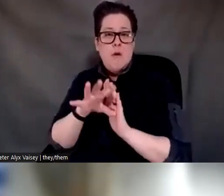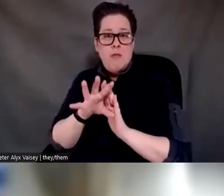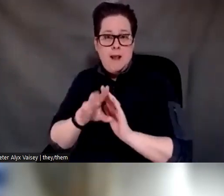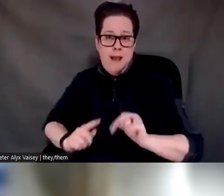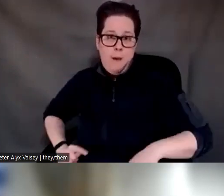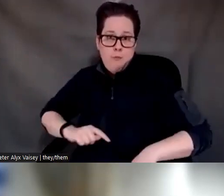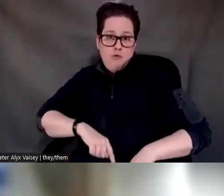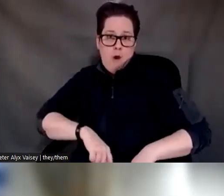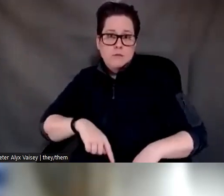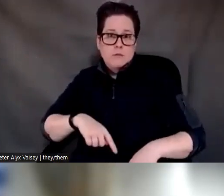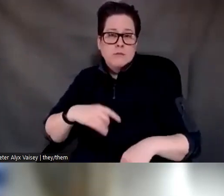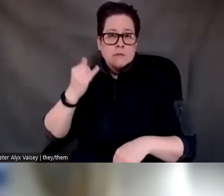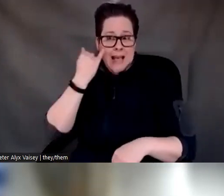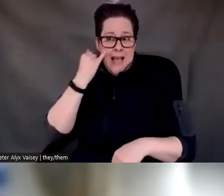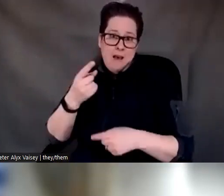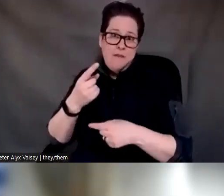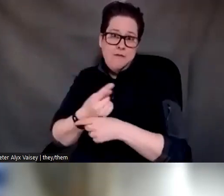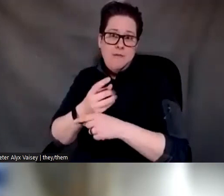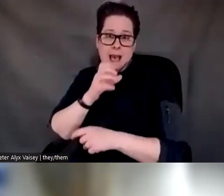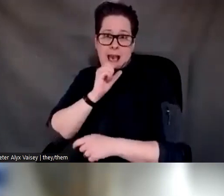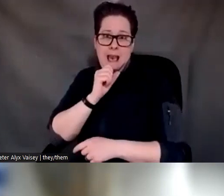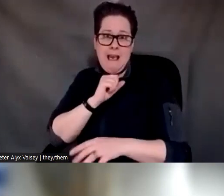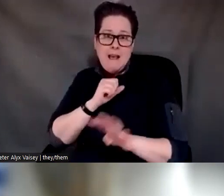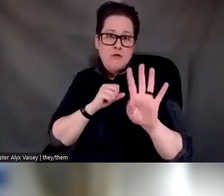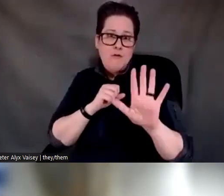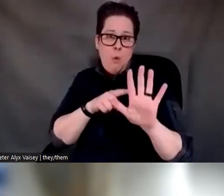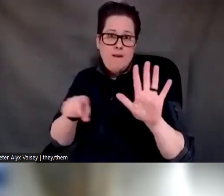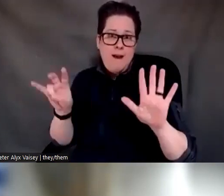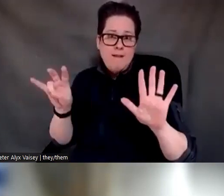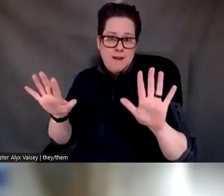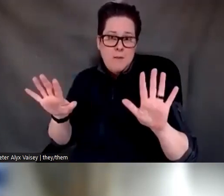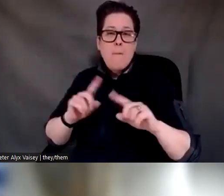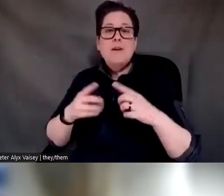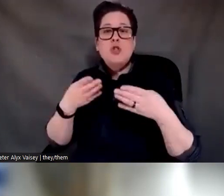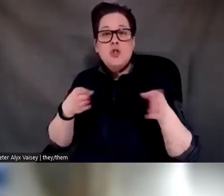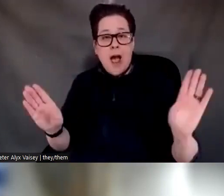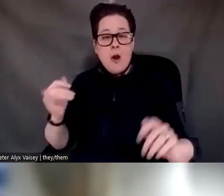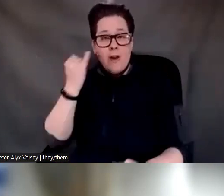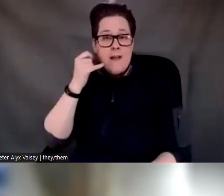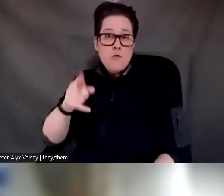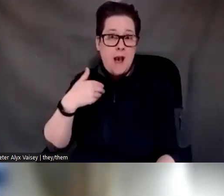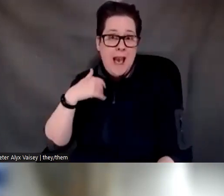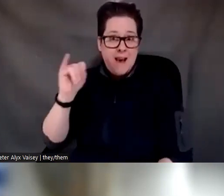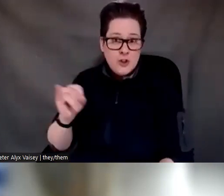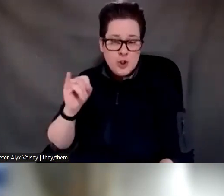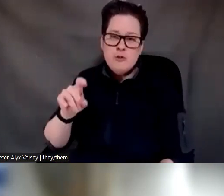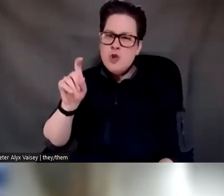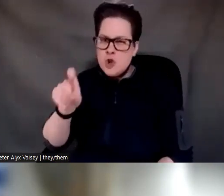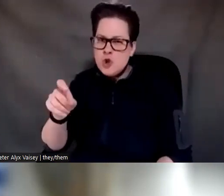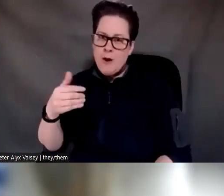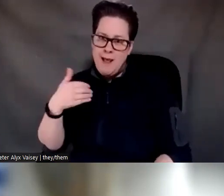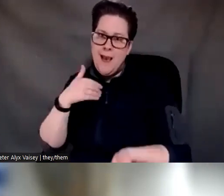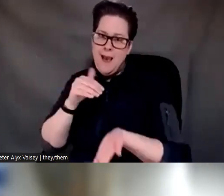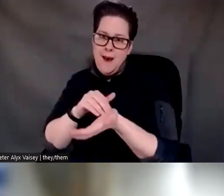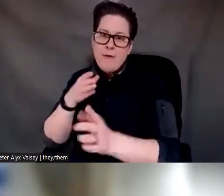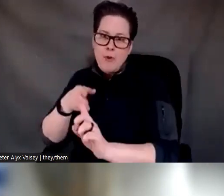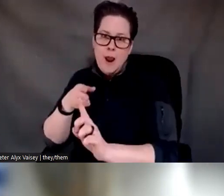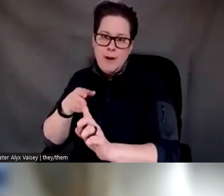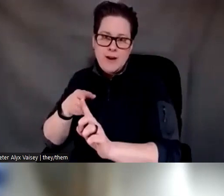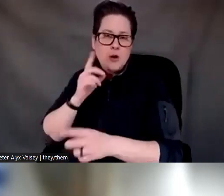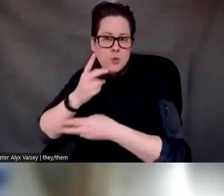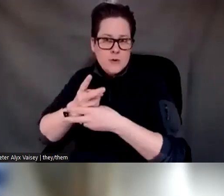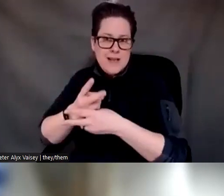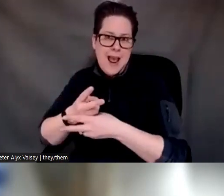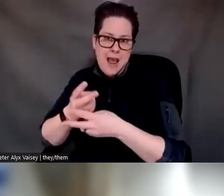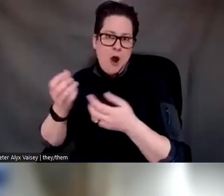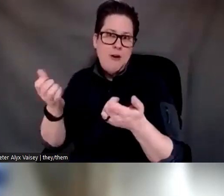age between 45 and 75. But in general, if you have insurance, you should have a primary care doctor to deal with all of your other issues